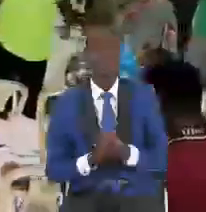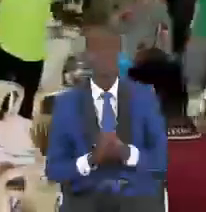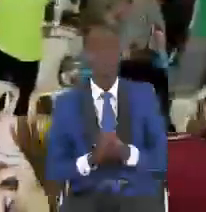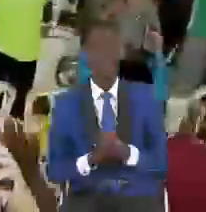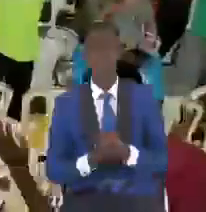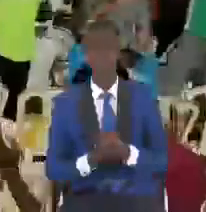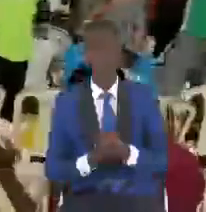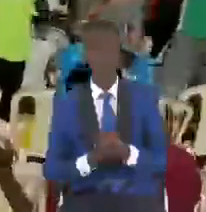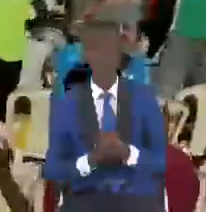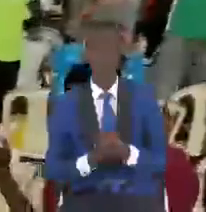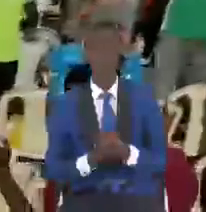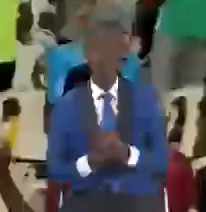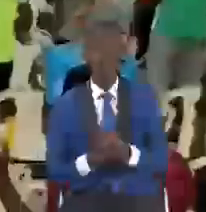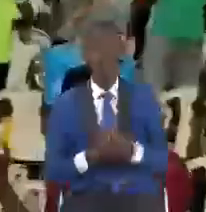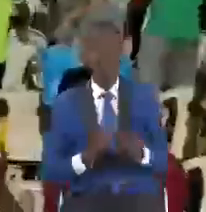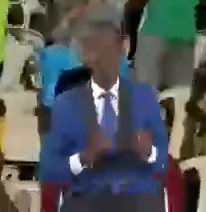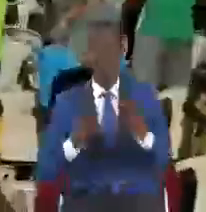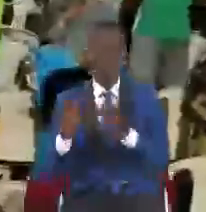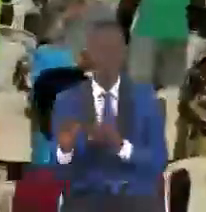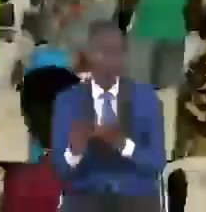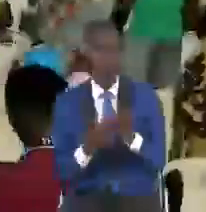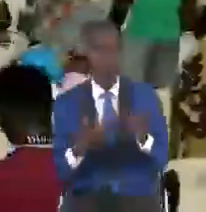Lay everything on the altar.